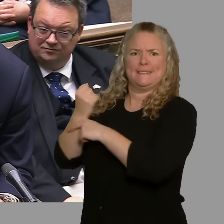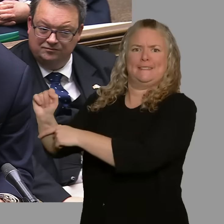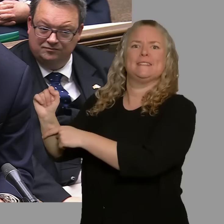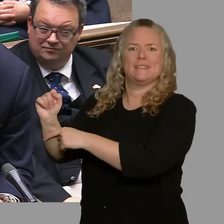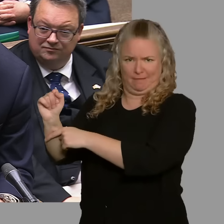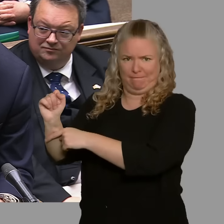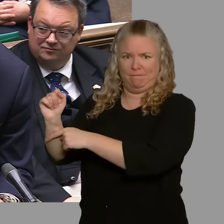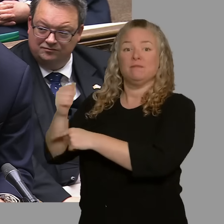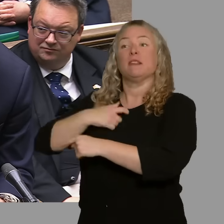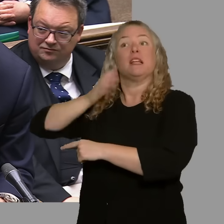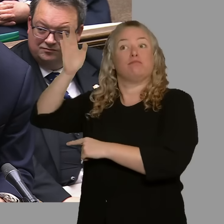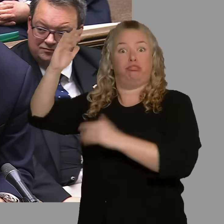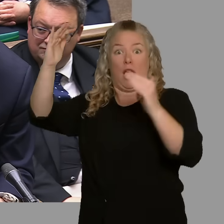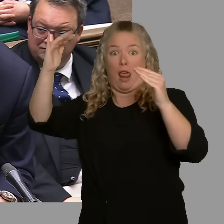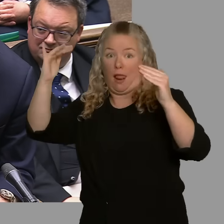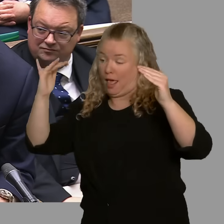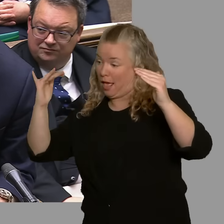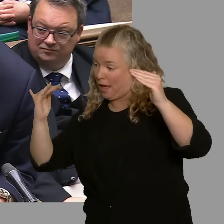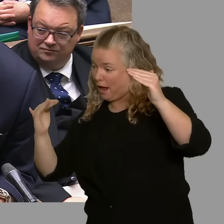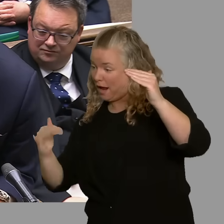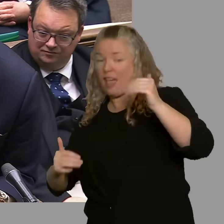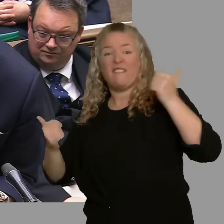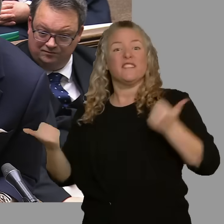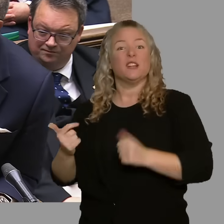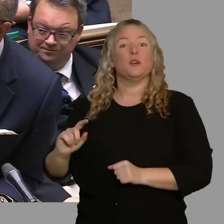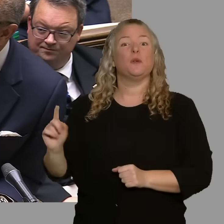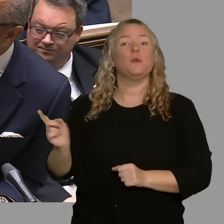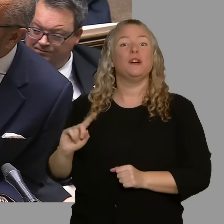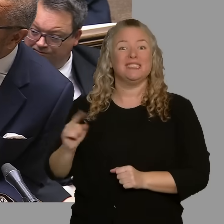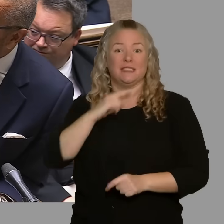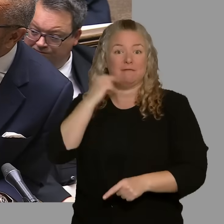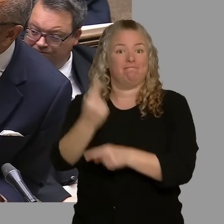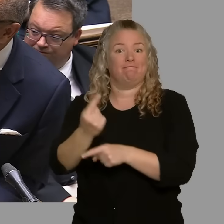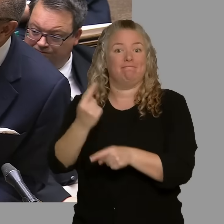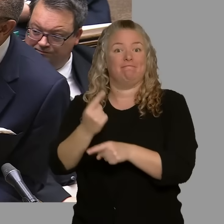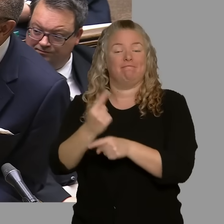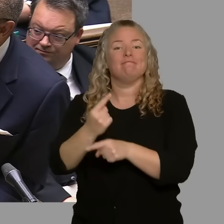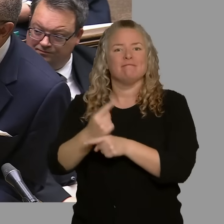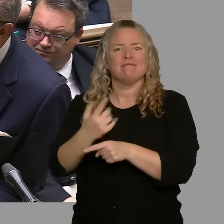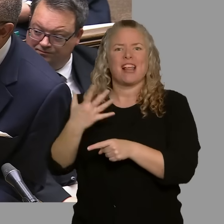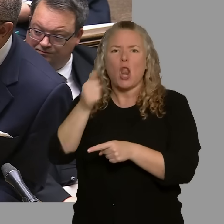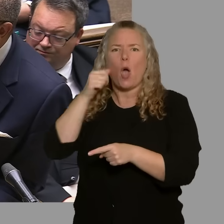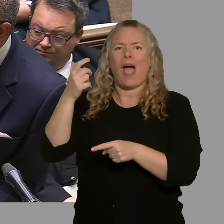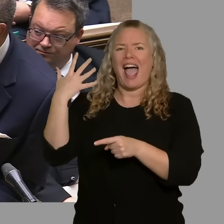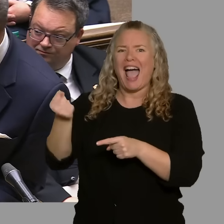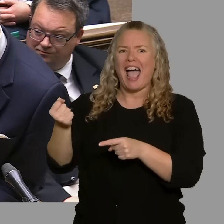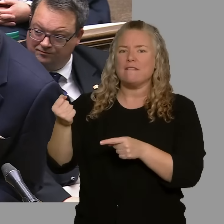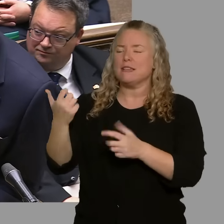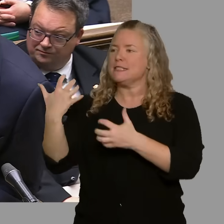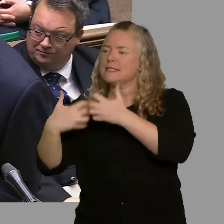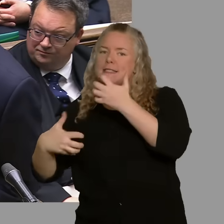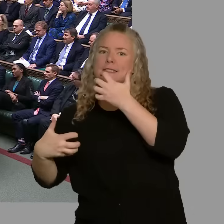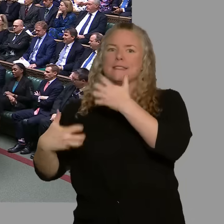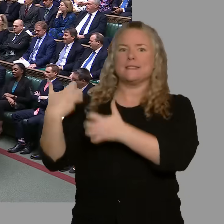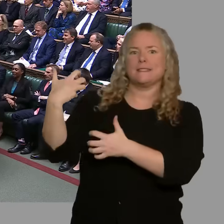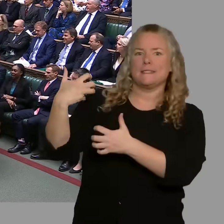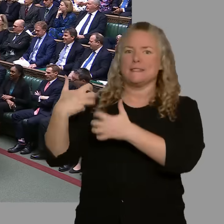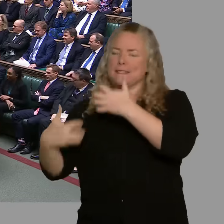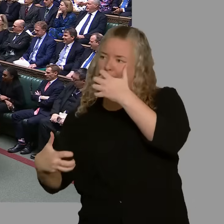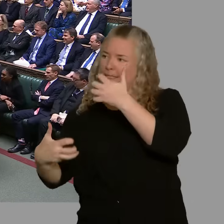always put our national security first. How can I get redress for this misquote, Mr. Speaker? Do